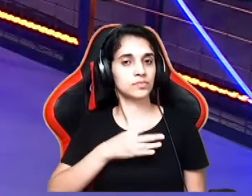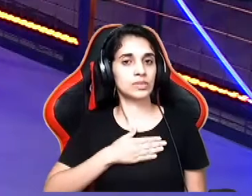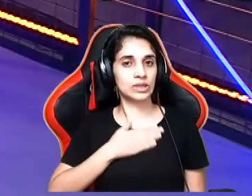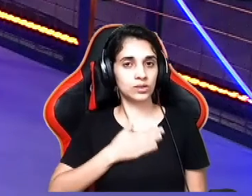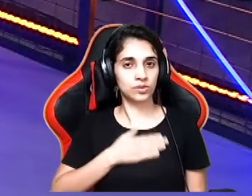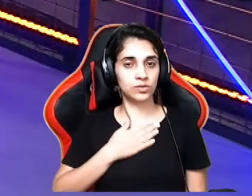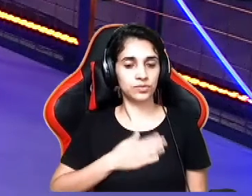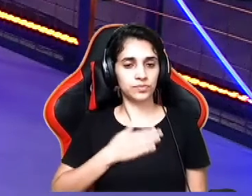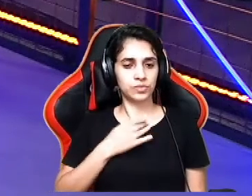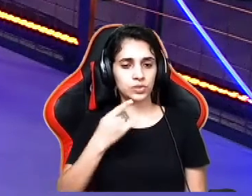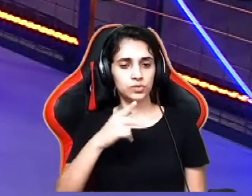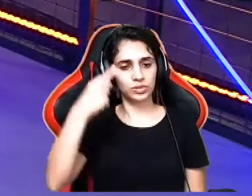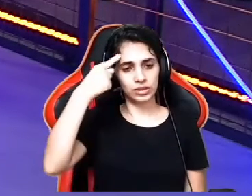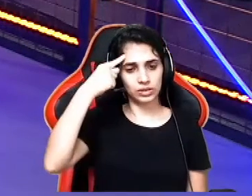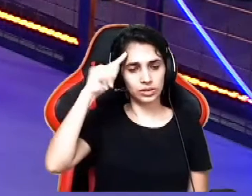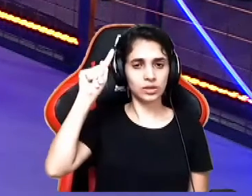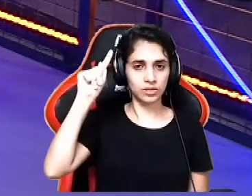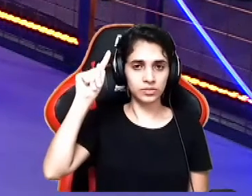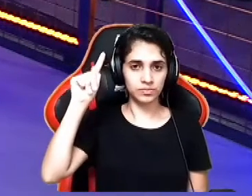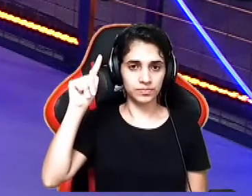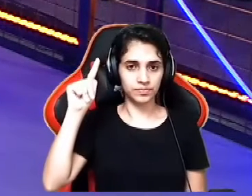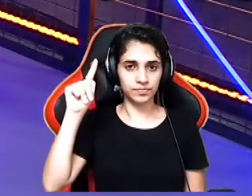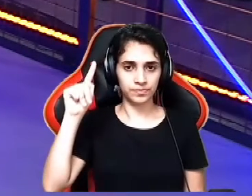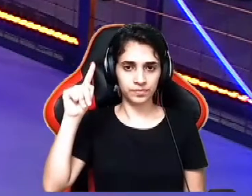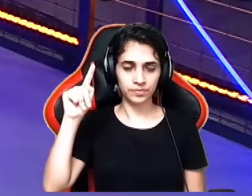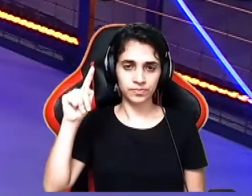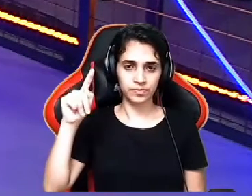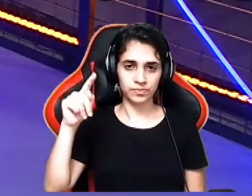ideia, Wow, principalmente desse, really like the idea, dessa especially troca